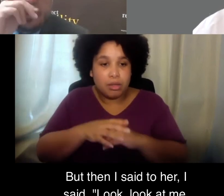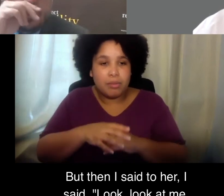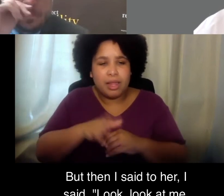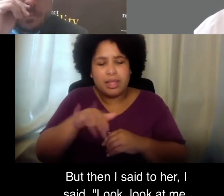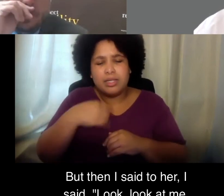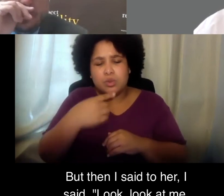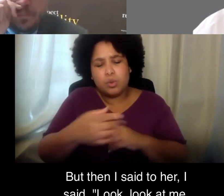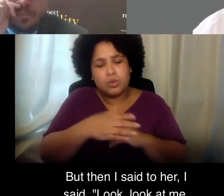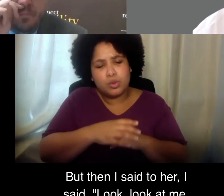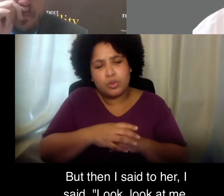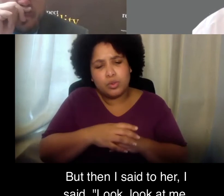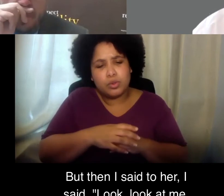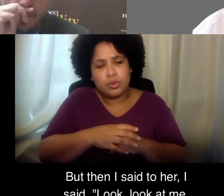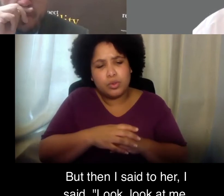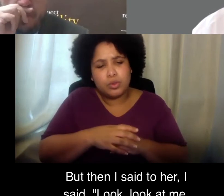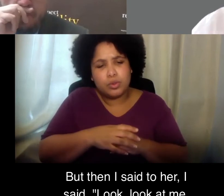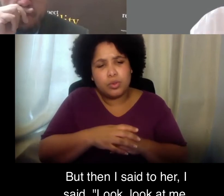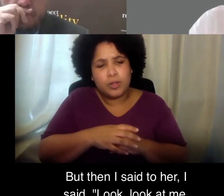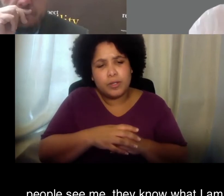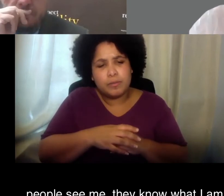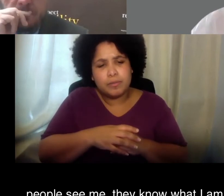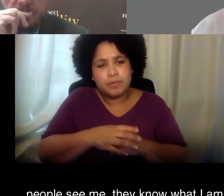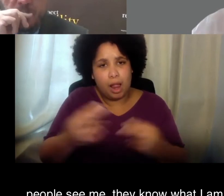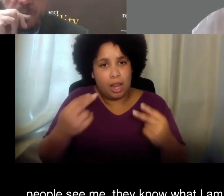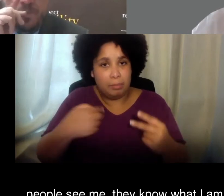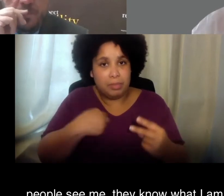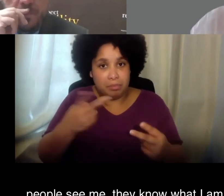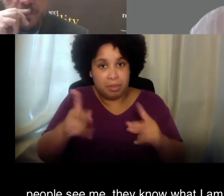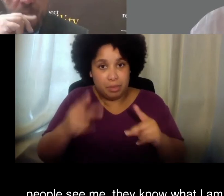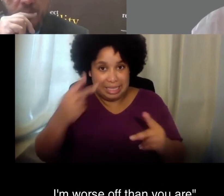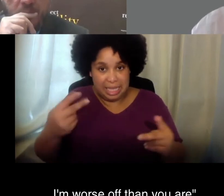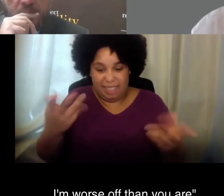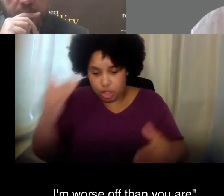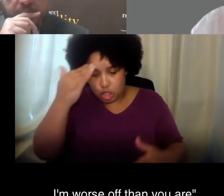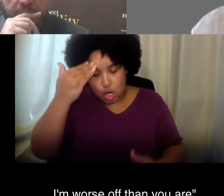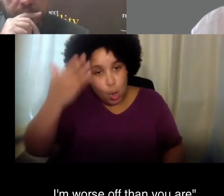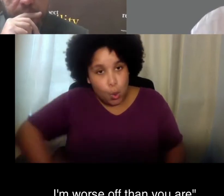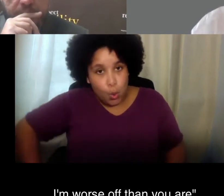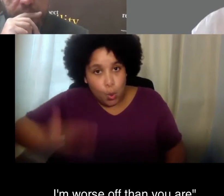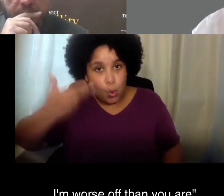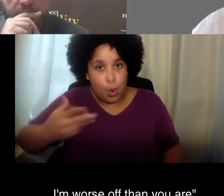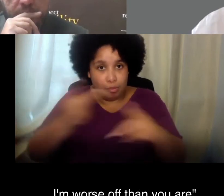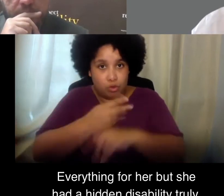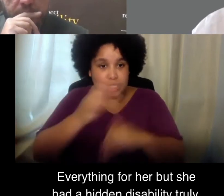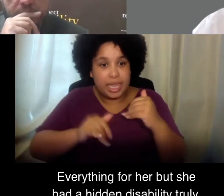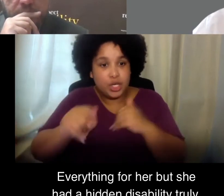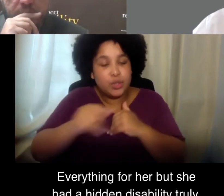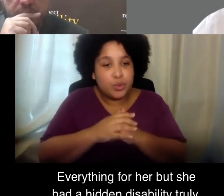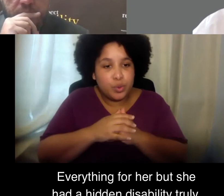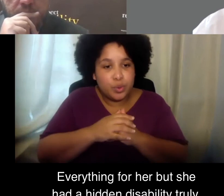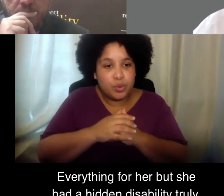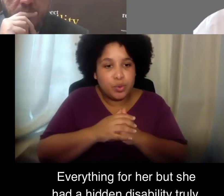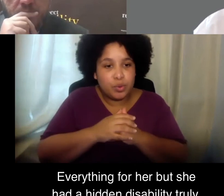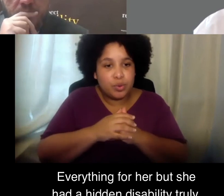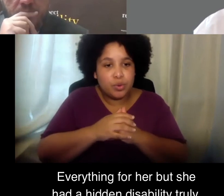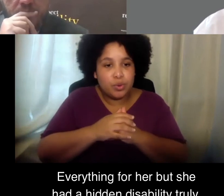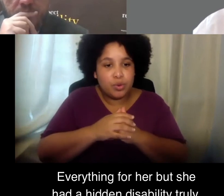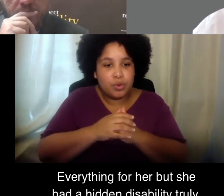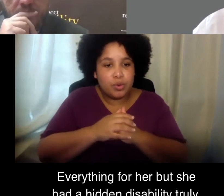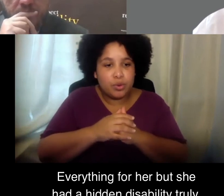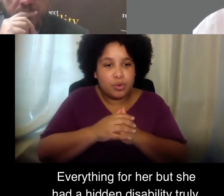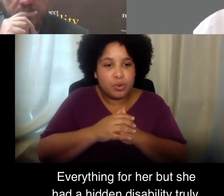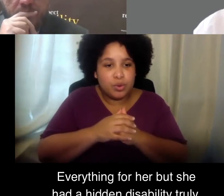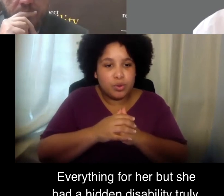to her, I said, look at me. People see me. They know what I am. I'm worse off than you are. Everything worked on her, right? She had a